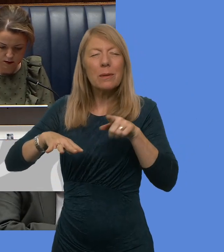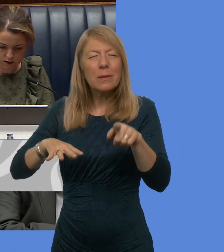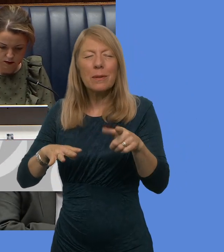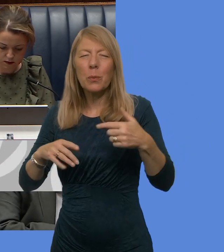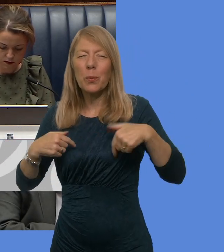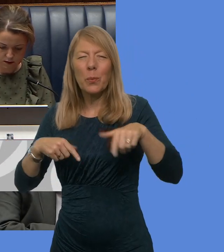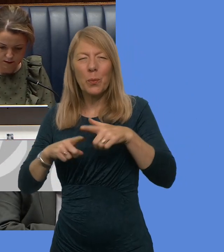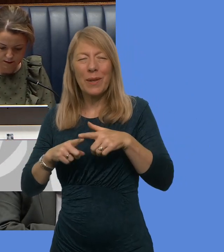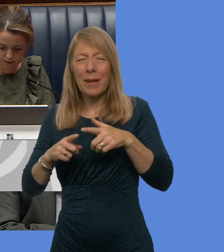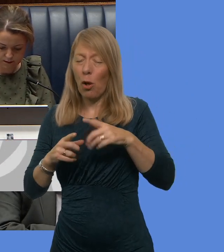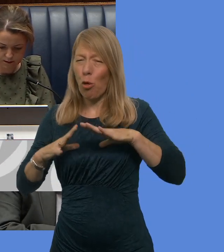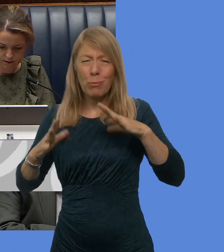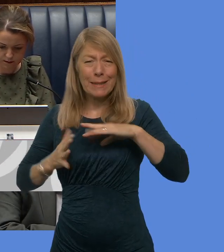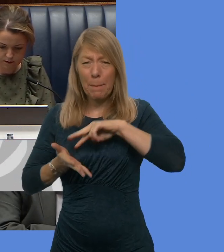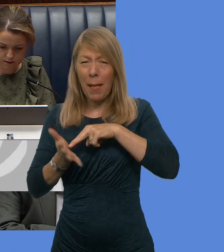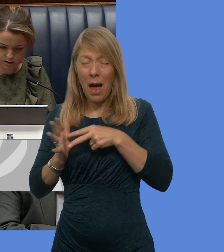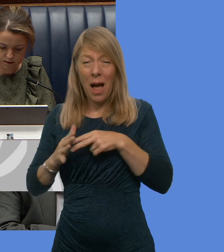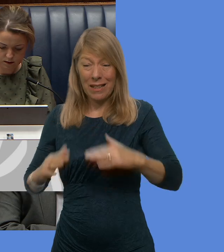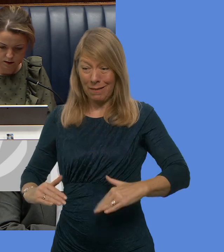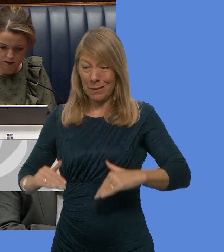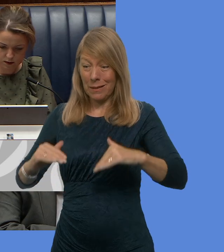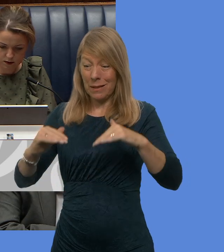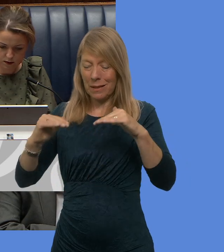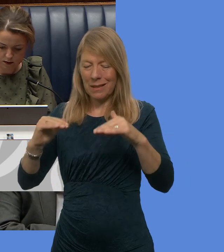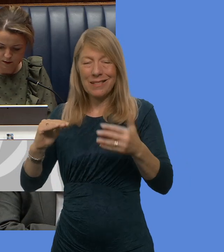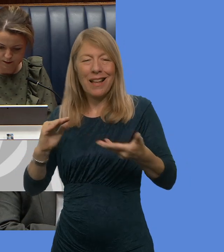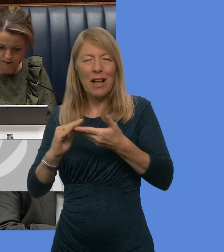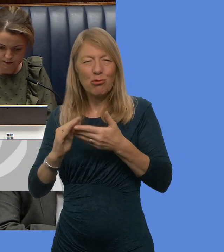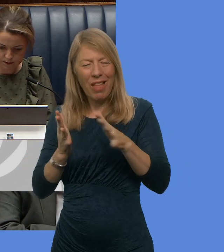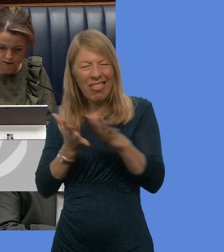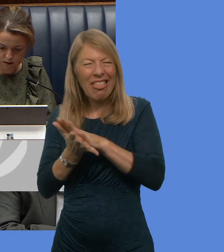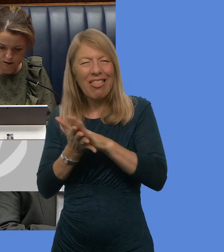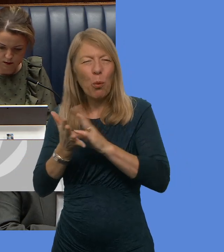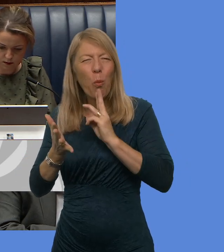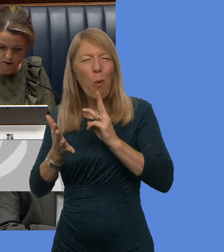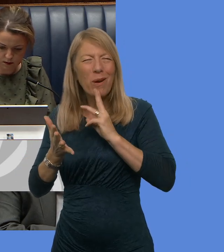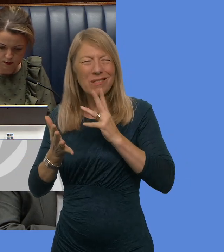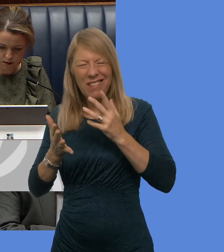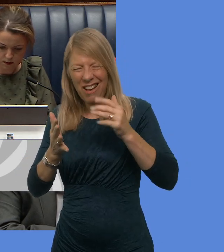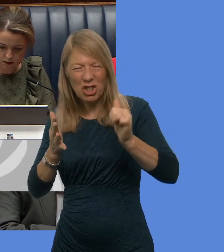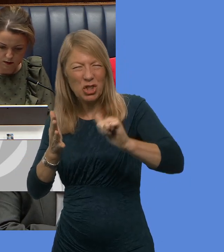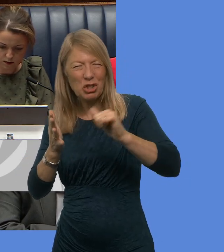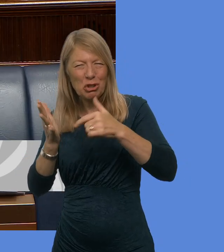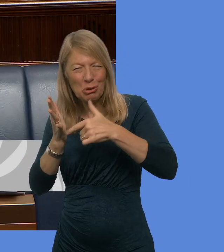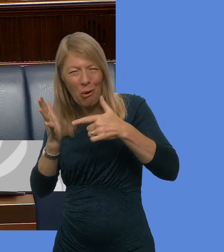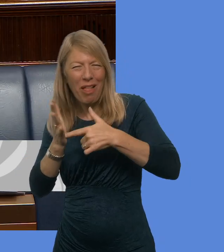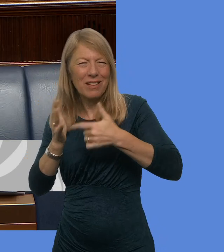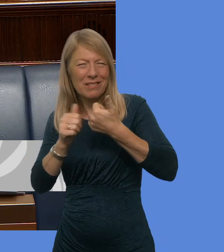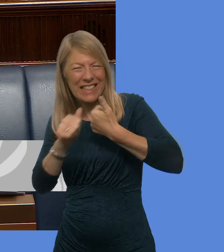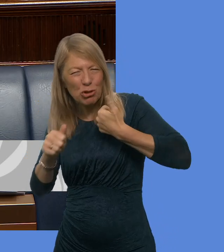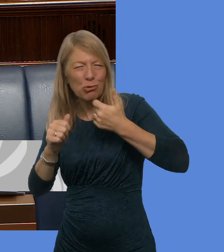into water bodies in accordance with regulations set out by NEA. Spills will form overflows are made